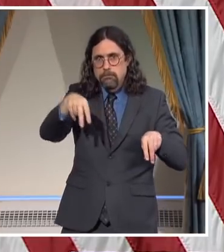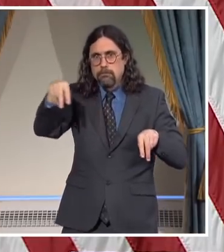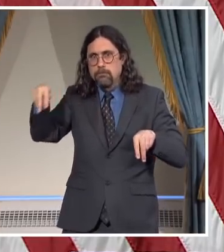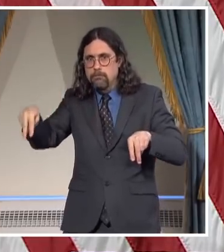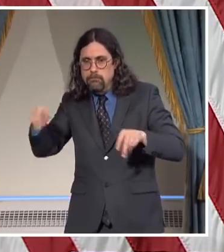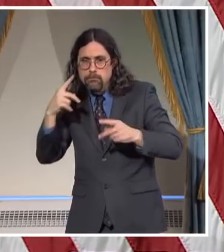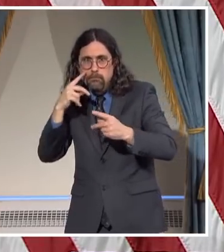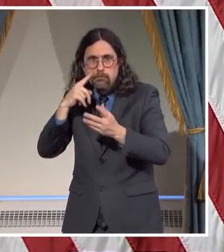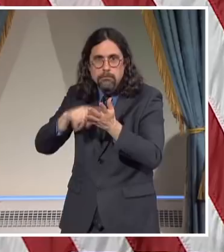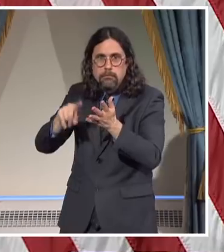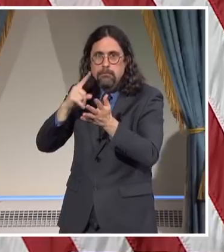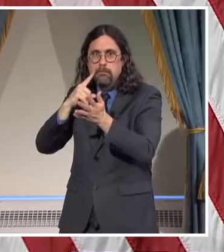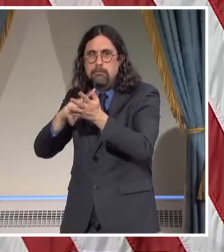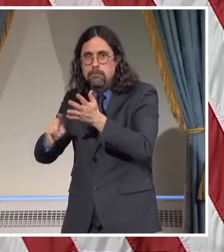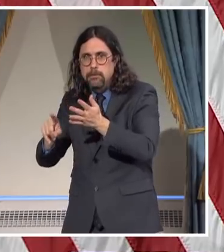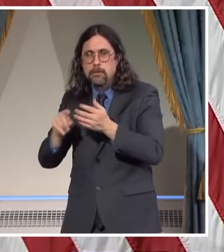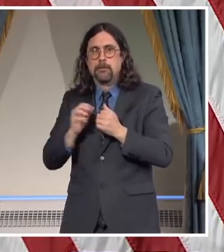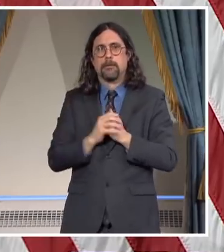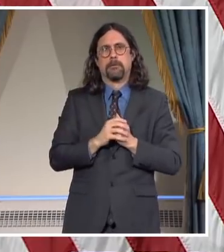Friday.